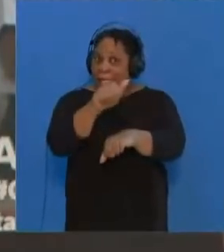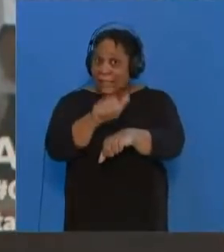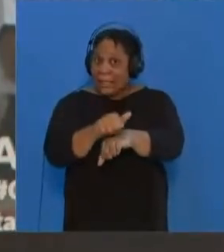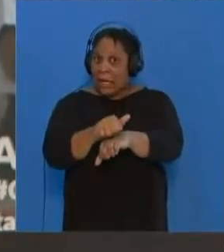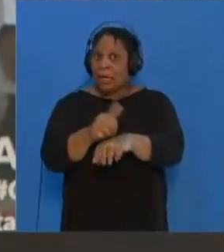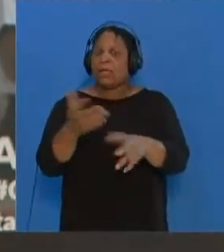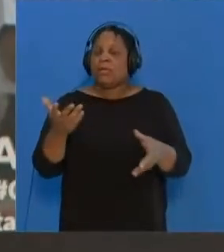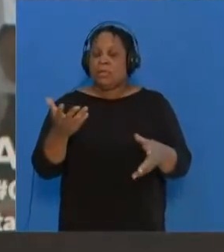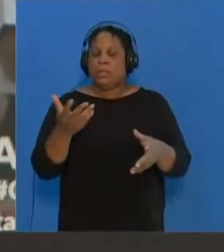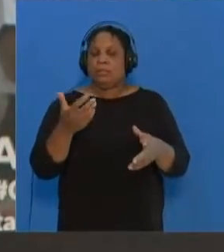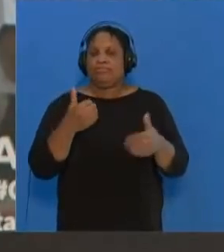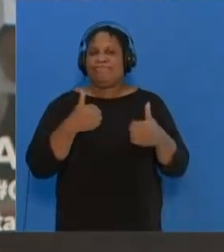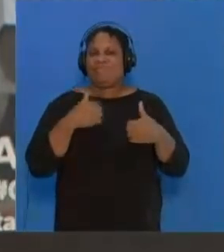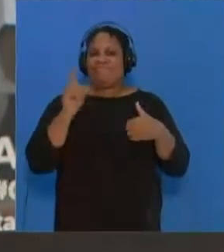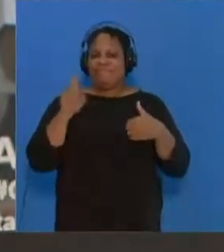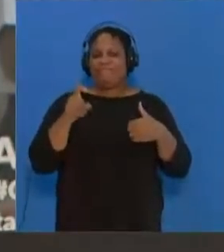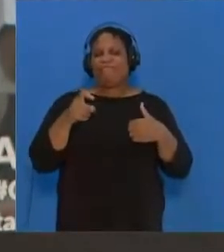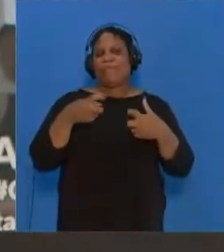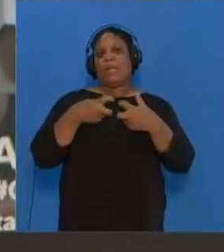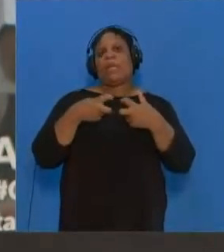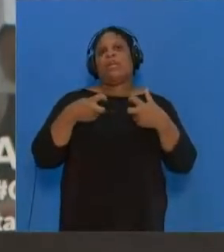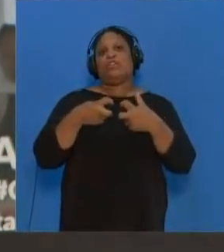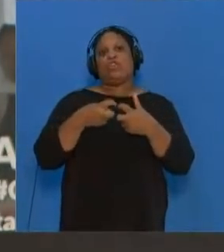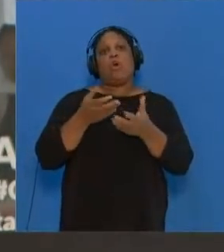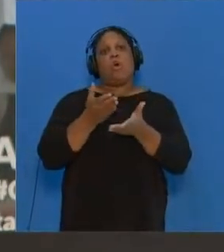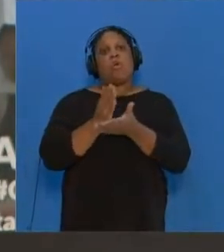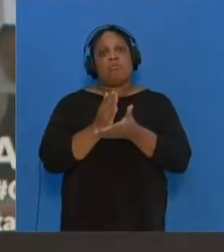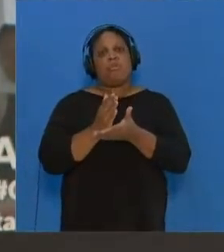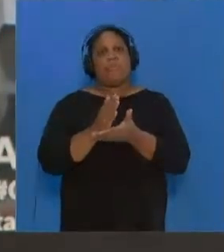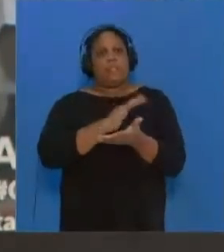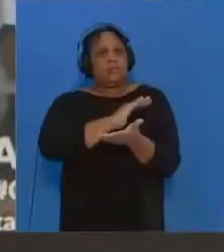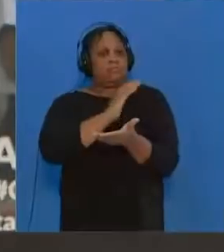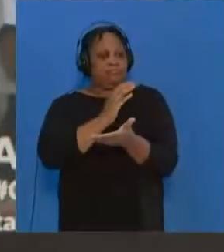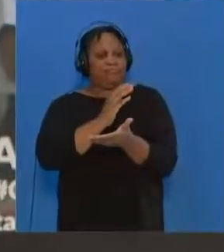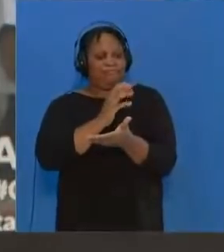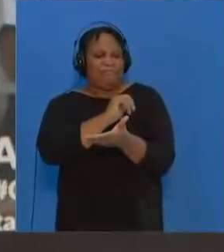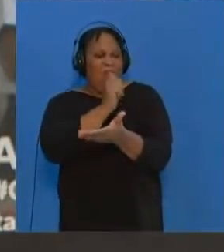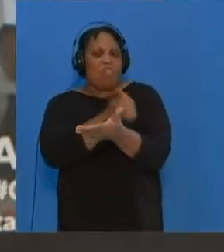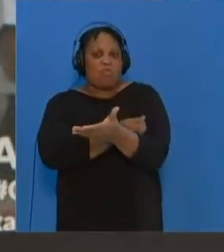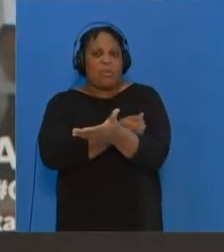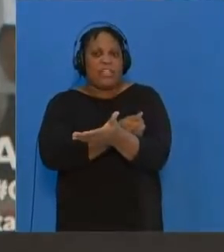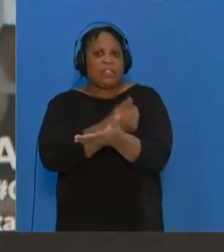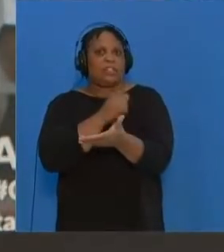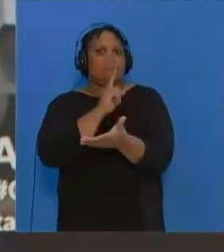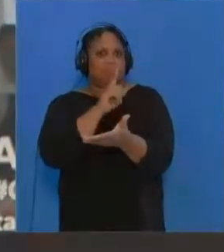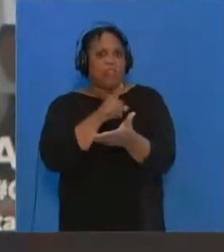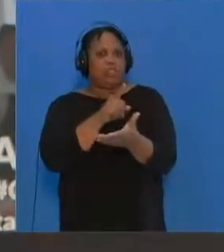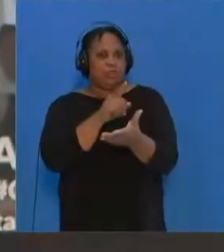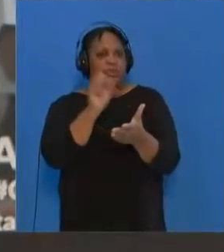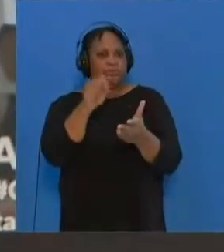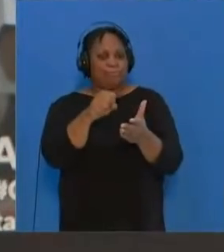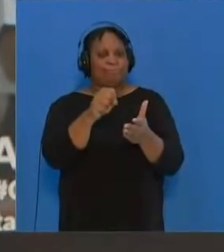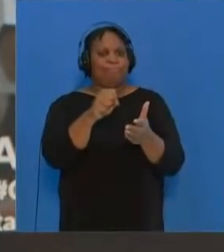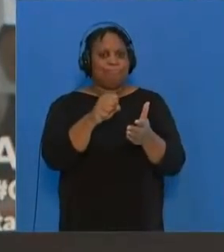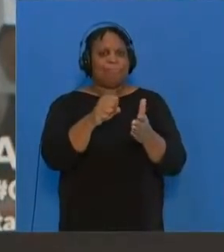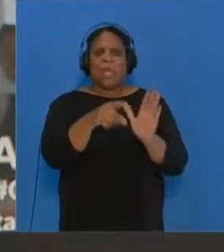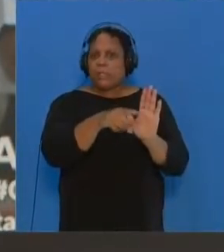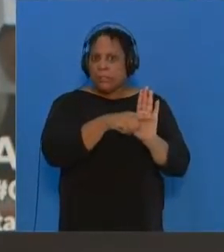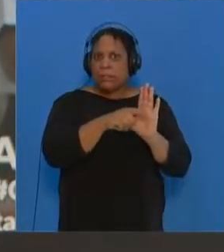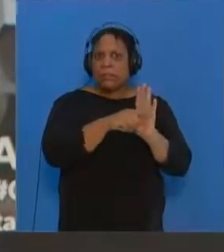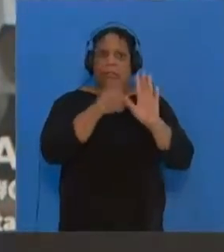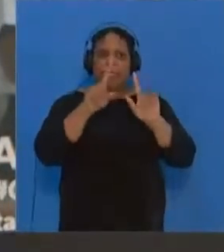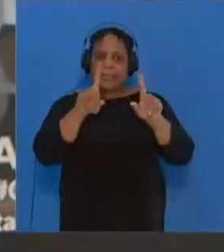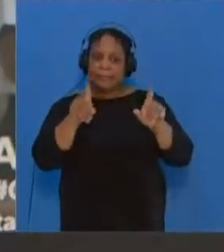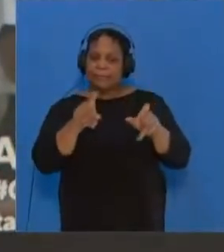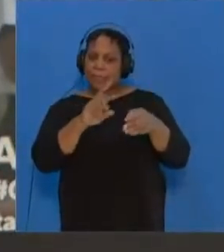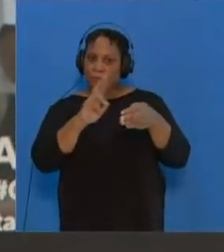an electronic travel authorization where you require persons to make sure that they have test results prior to arriving, you can mitigate